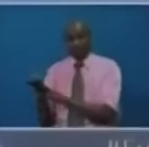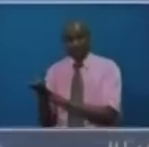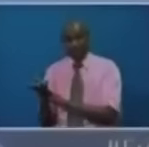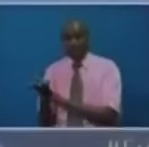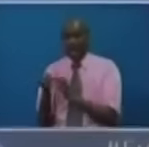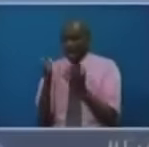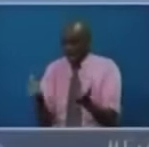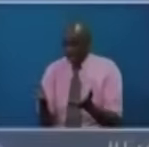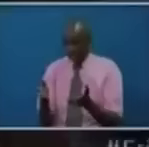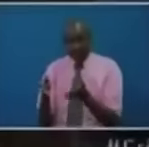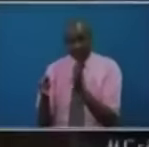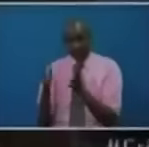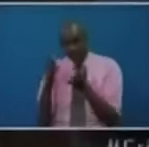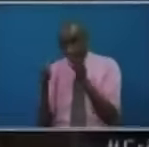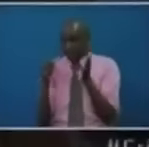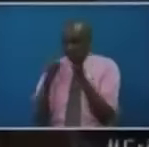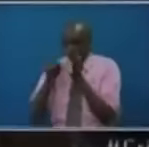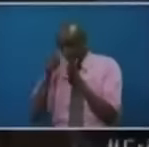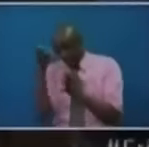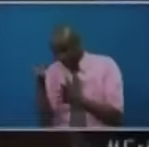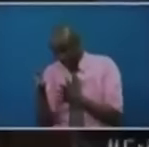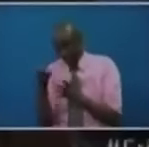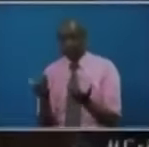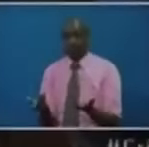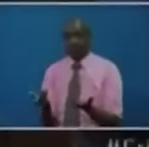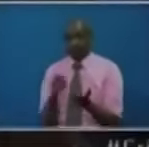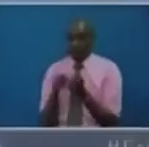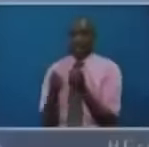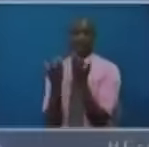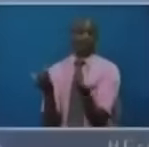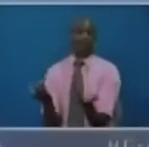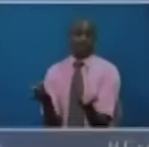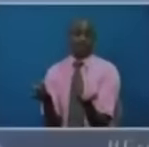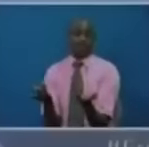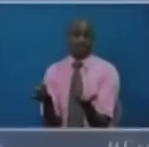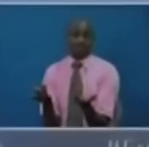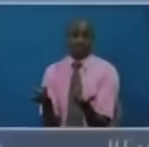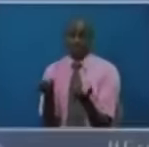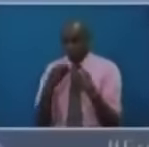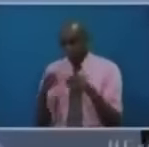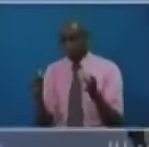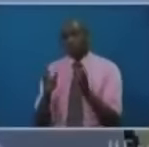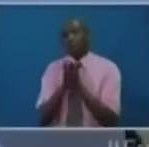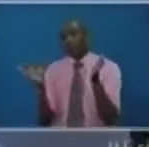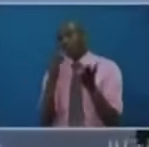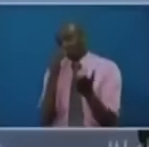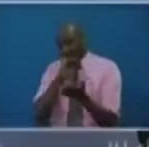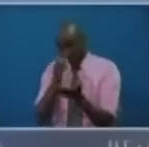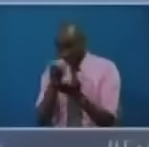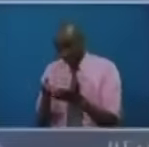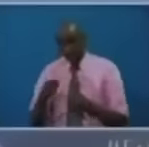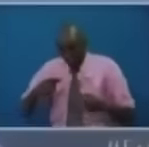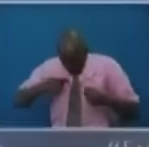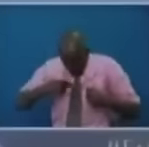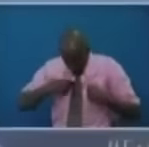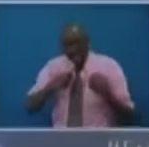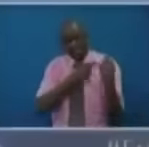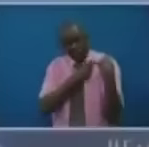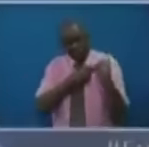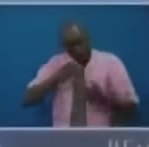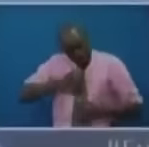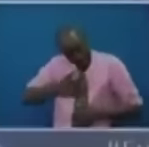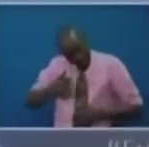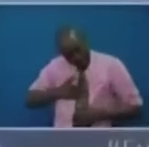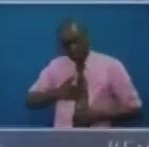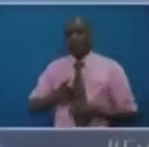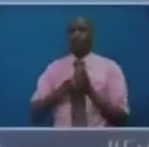lapse within the system mm-hmm. that may occasion loss of public funds, then I am duty bound to